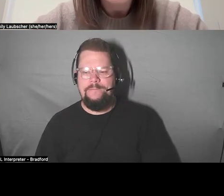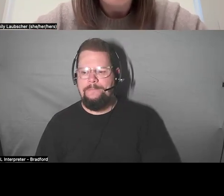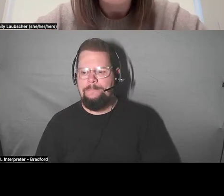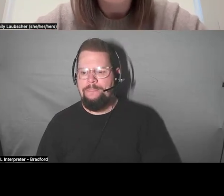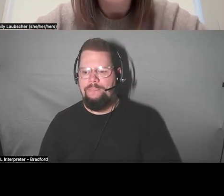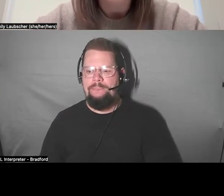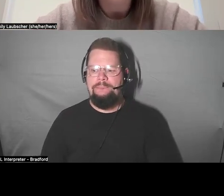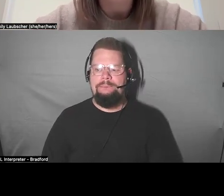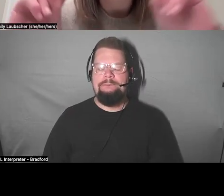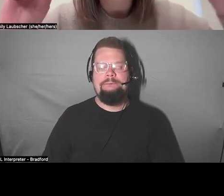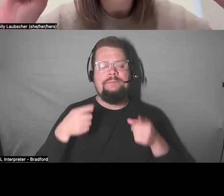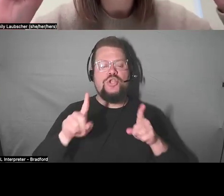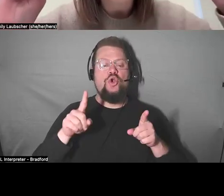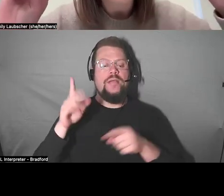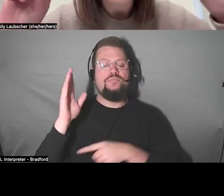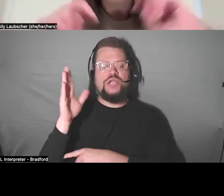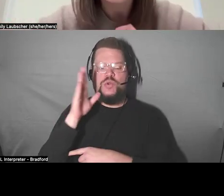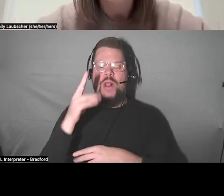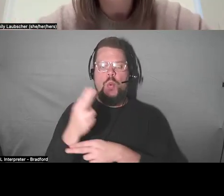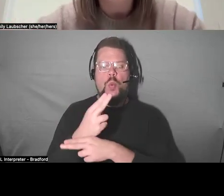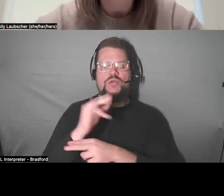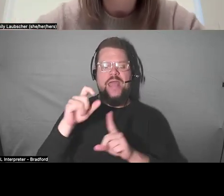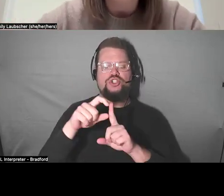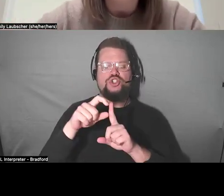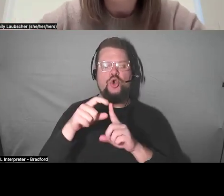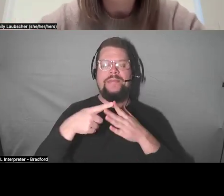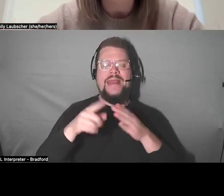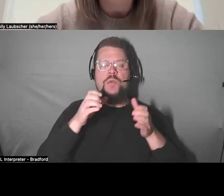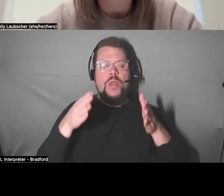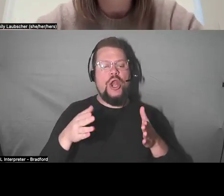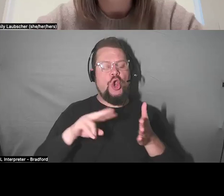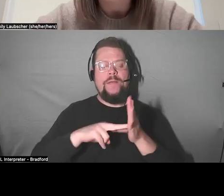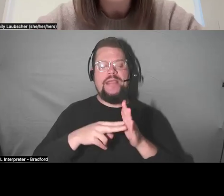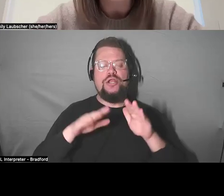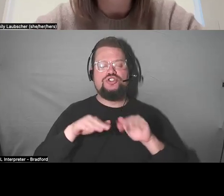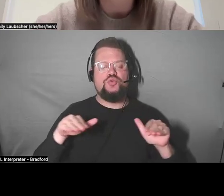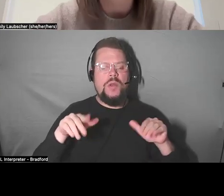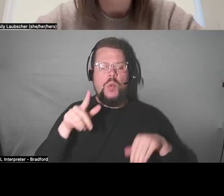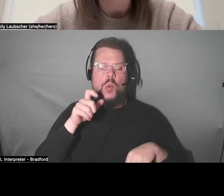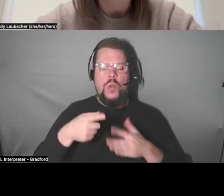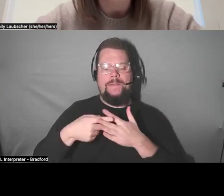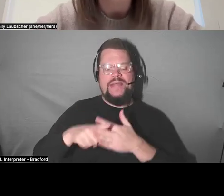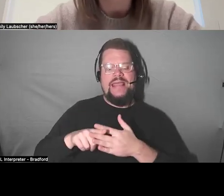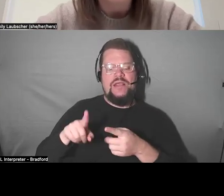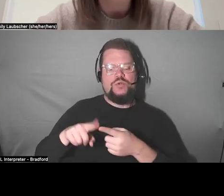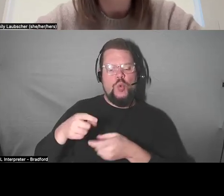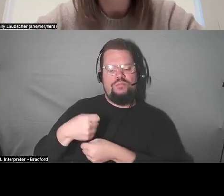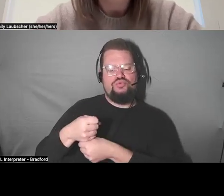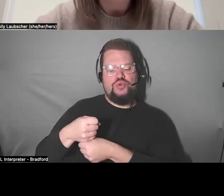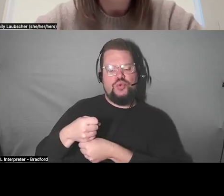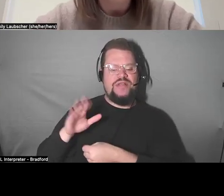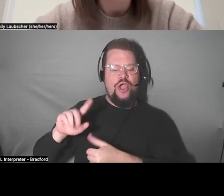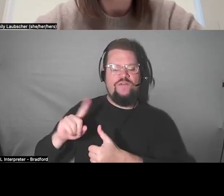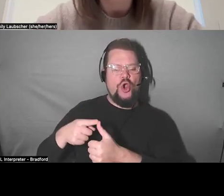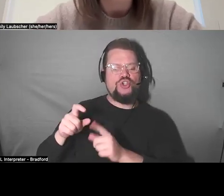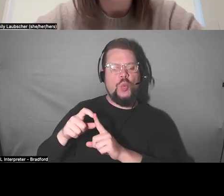Throughout the talk, I'll use this term beginning communicator to refer specifically to children who are just beginning to produce their first words